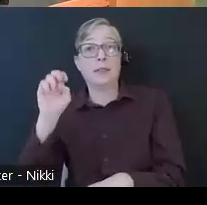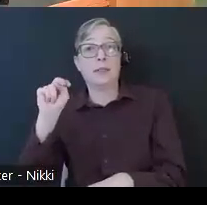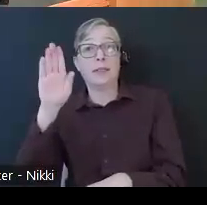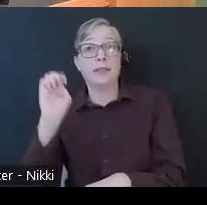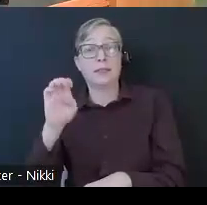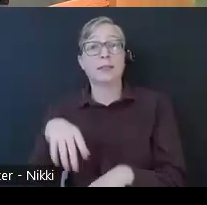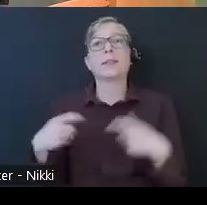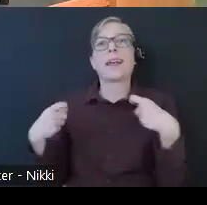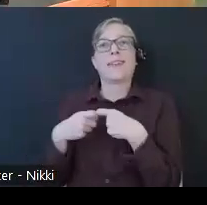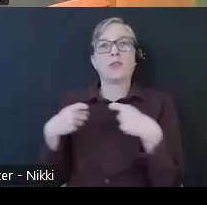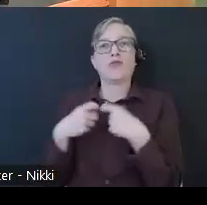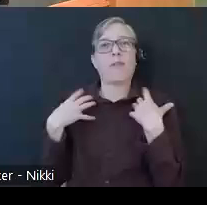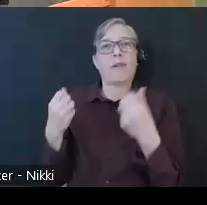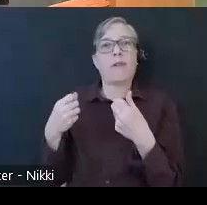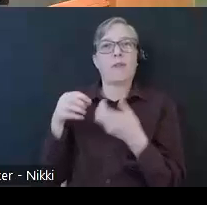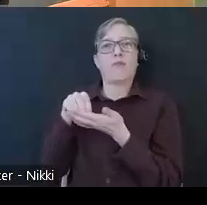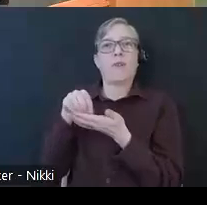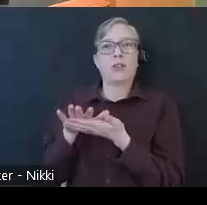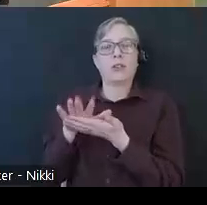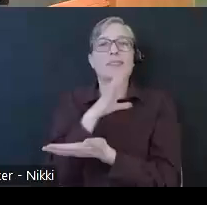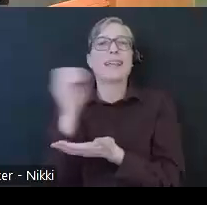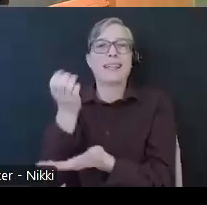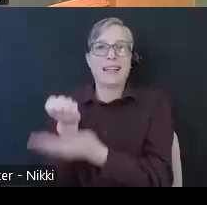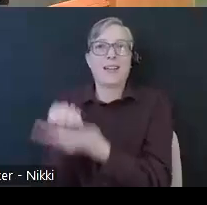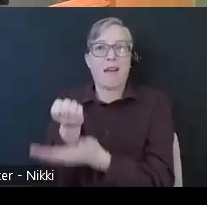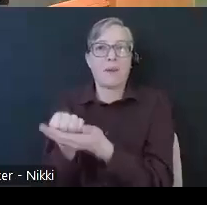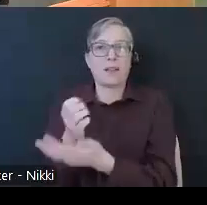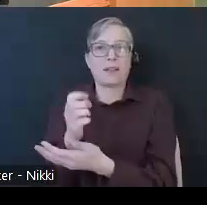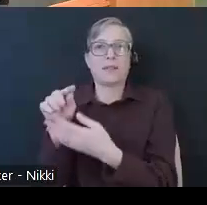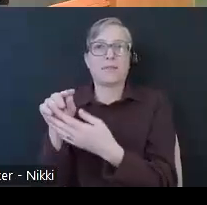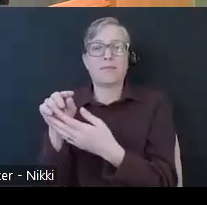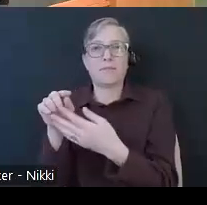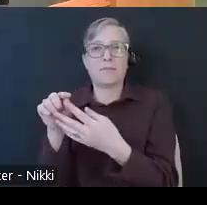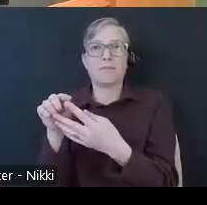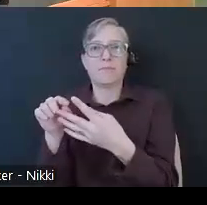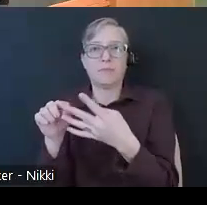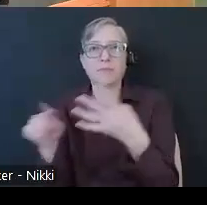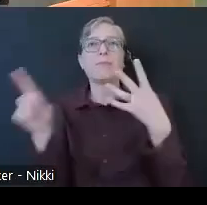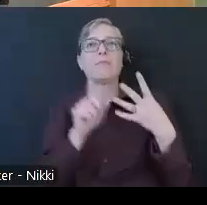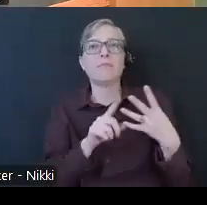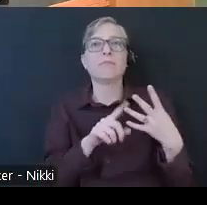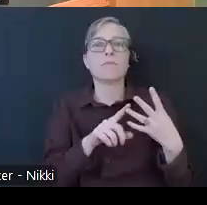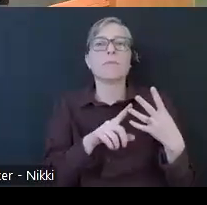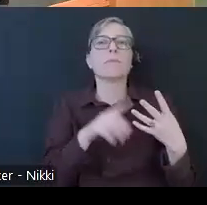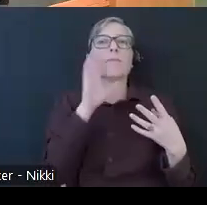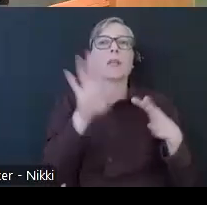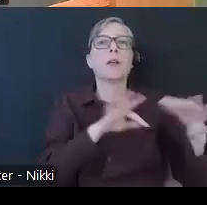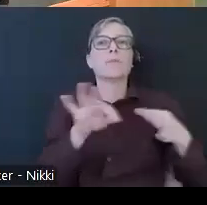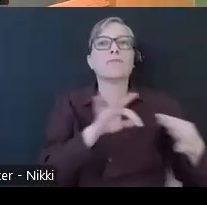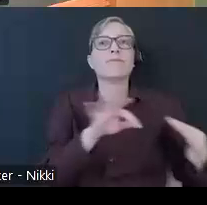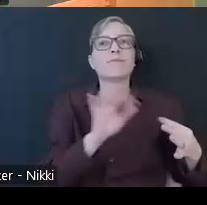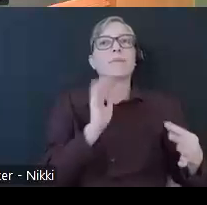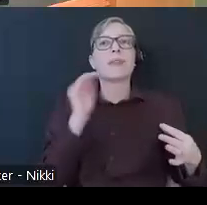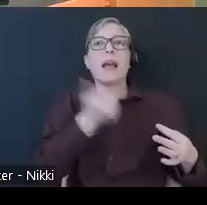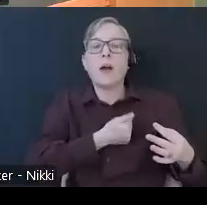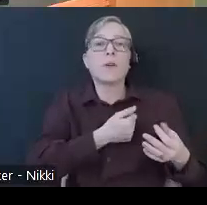so, describe the financial feasibility of using collaborative care approach to provide FDA-approved digital therapeutics